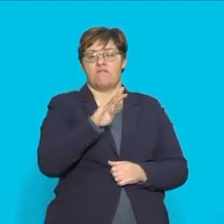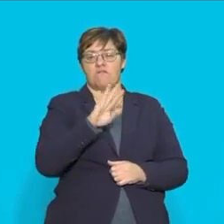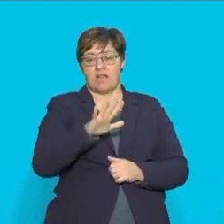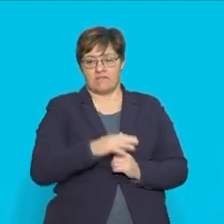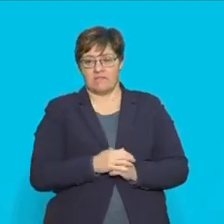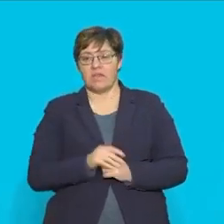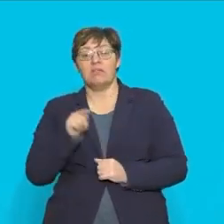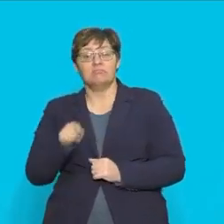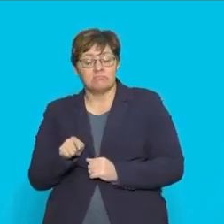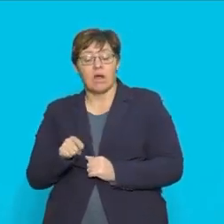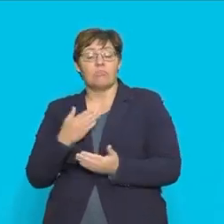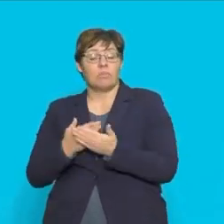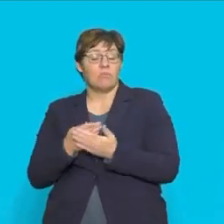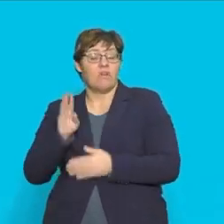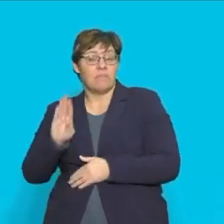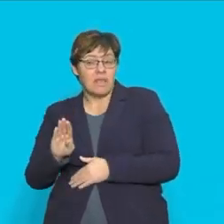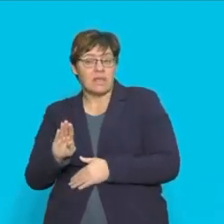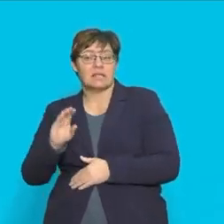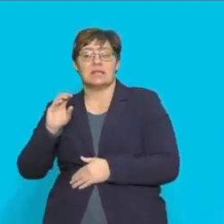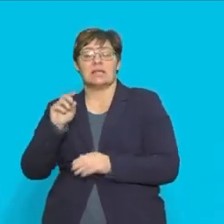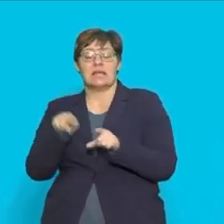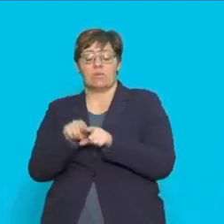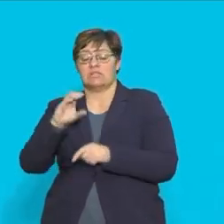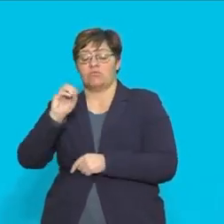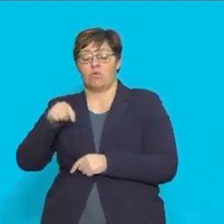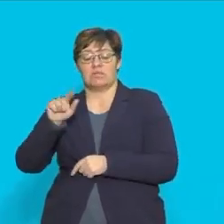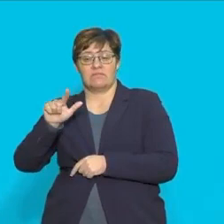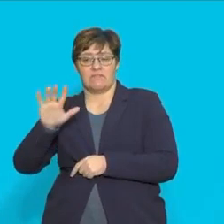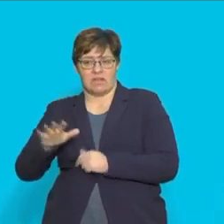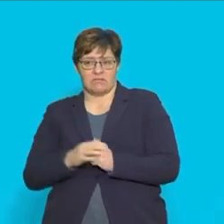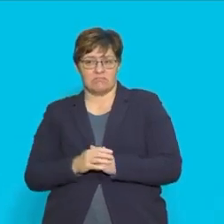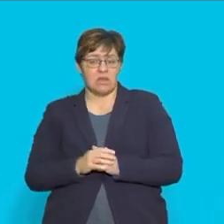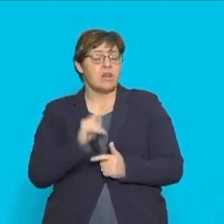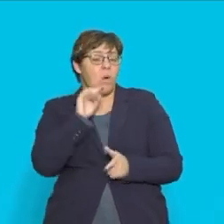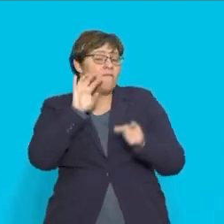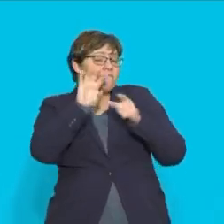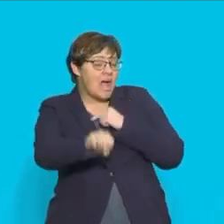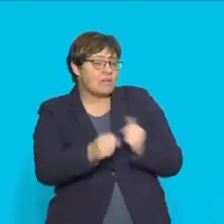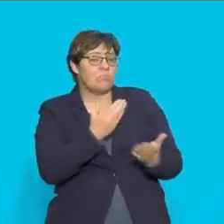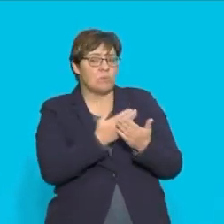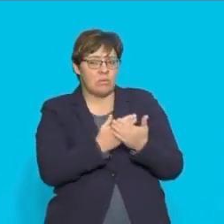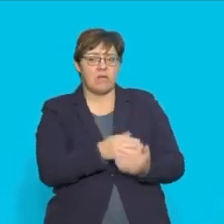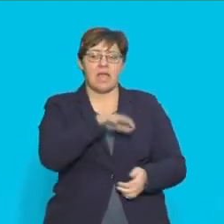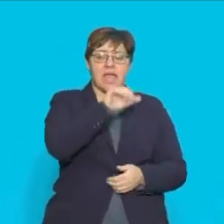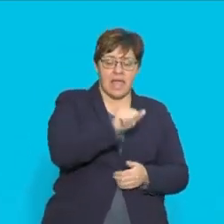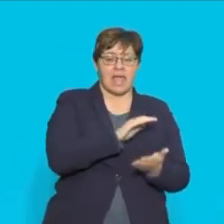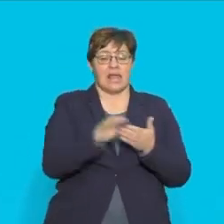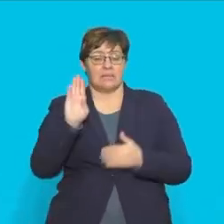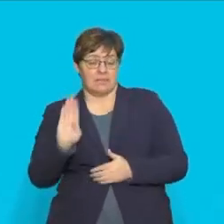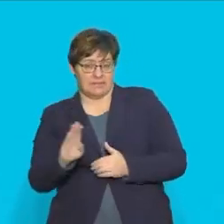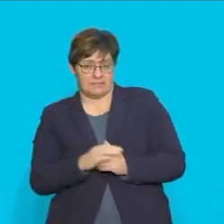The probability of B is 0.75. The question is, find the probability of A and B. So